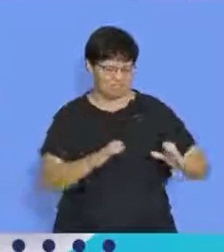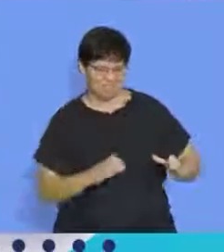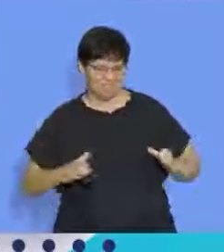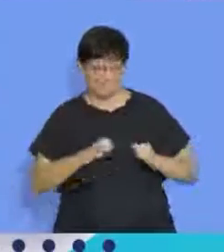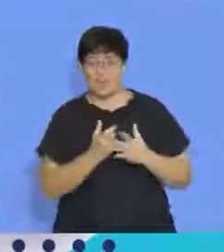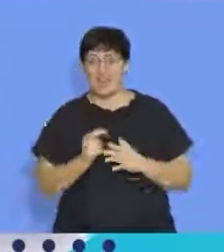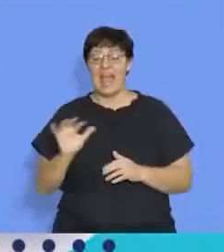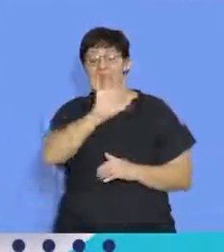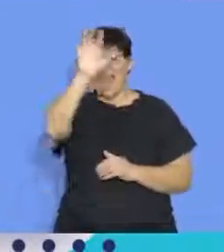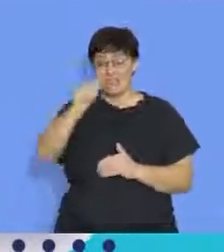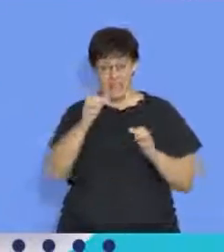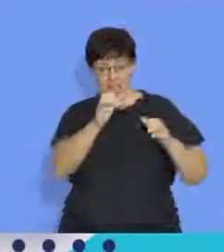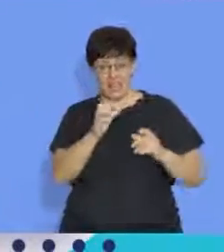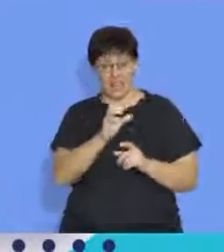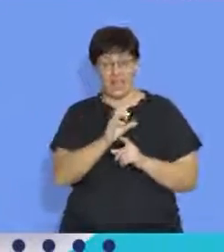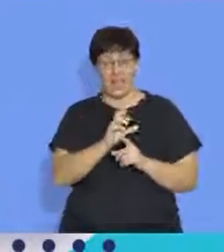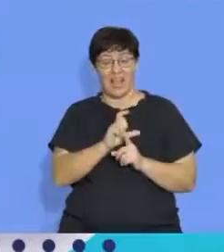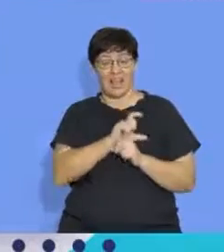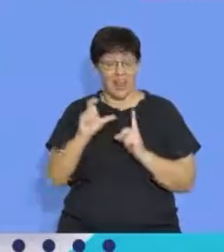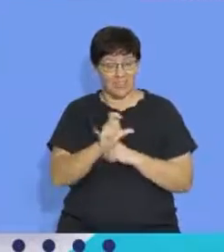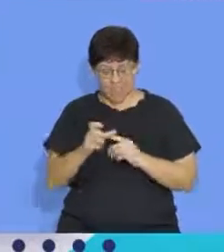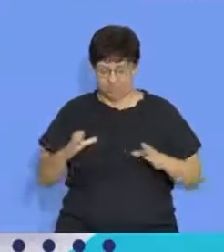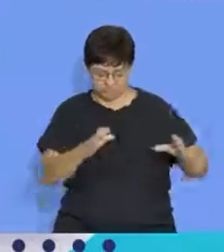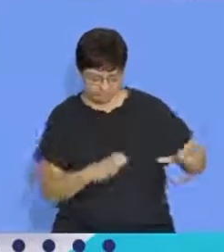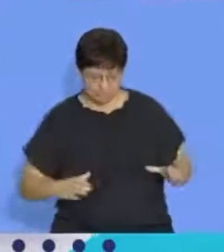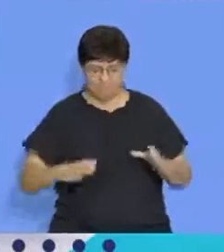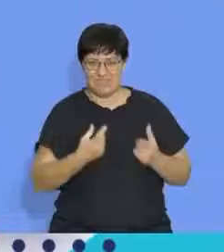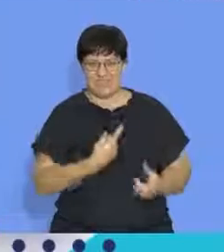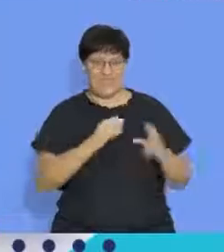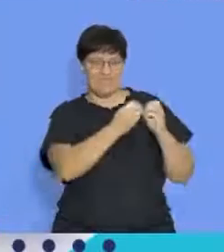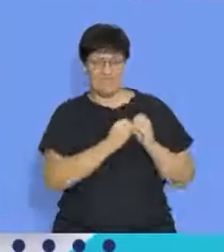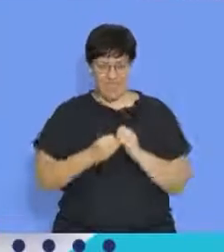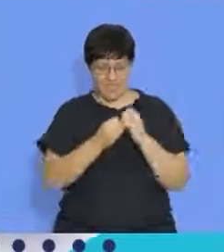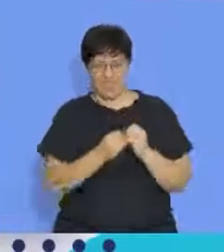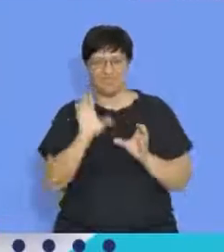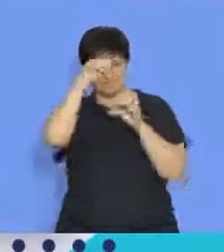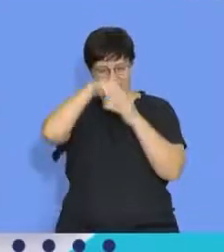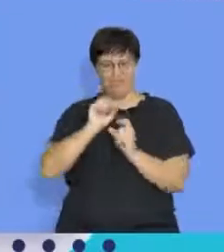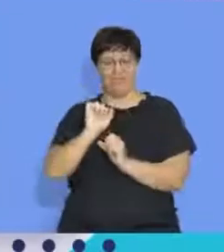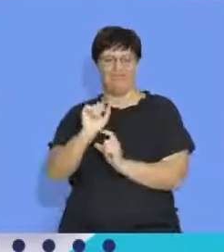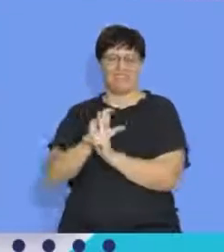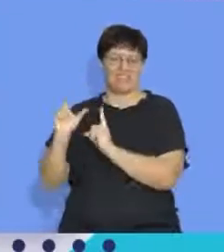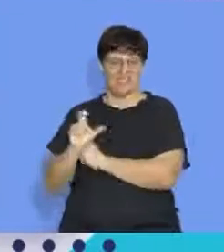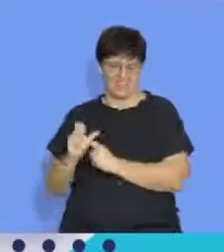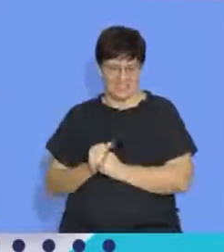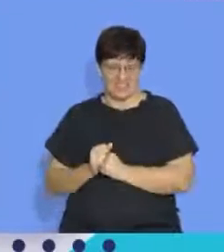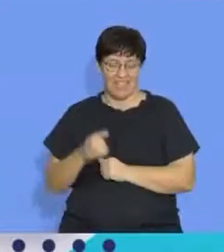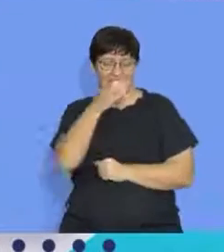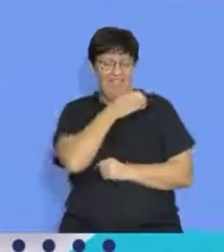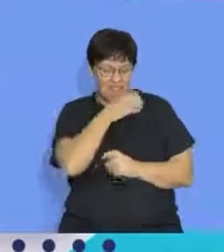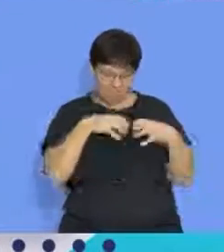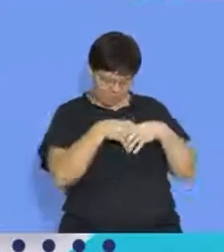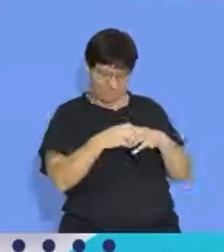African cultures, making their own beer, right, is part of the culture. Making your own alcohol,